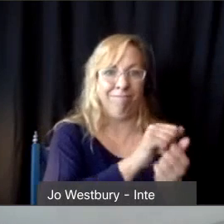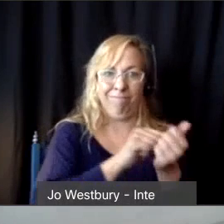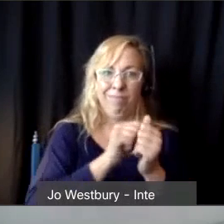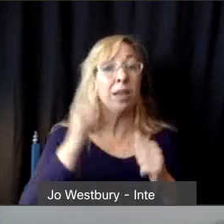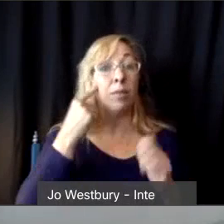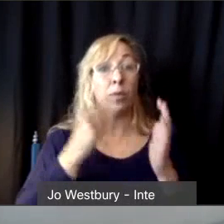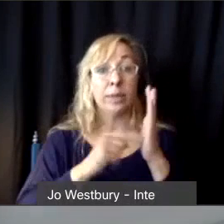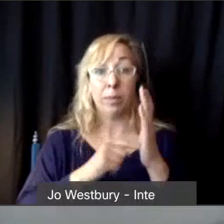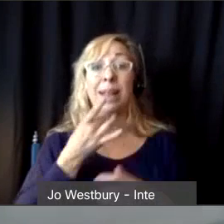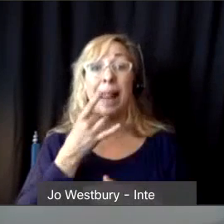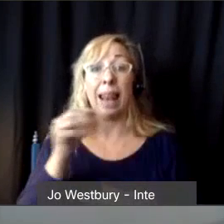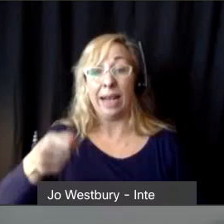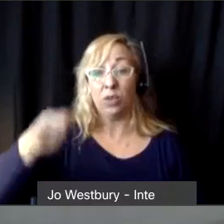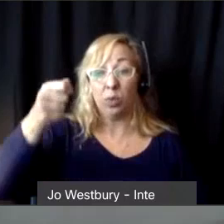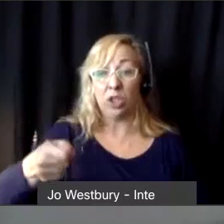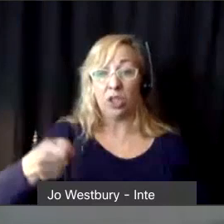switches, for example.